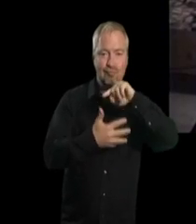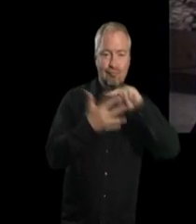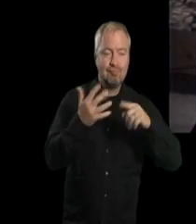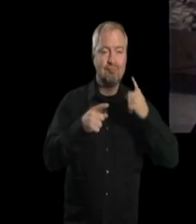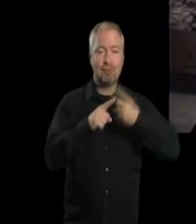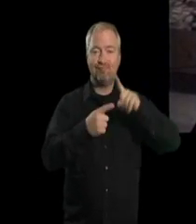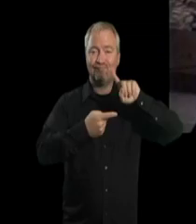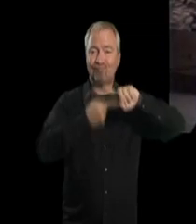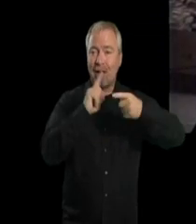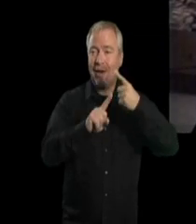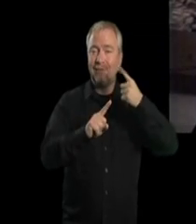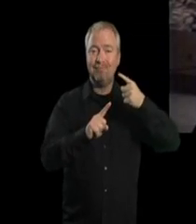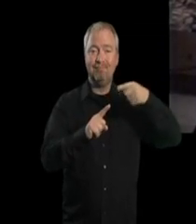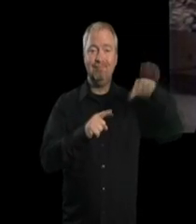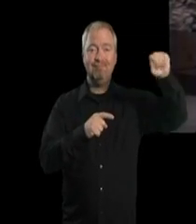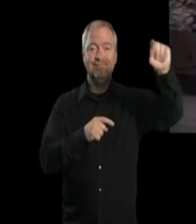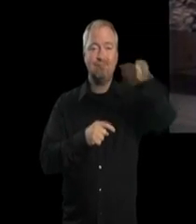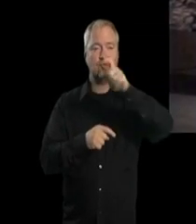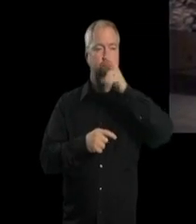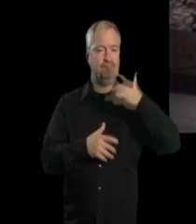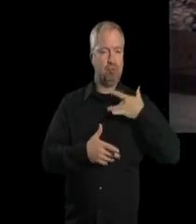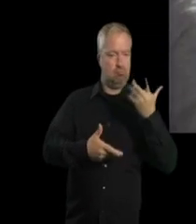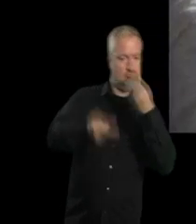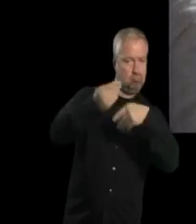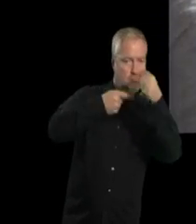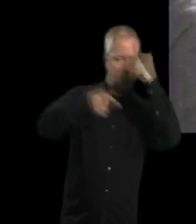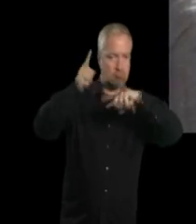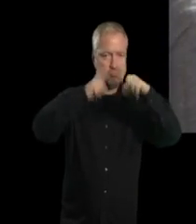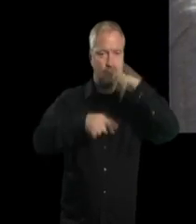who their cronies were and what